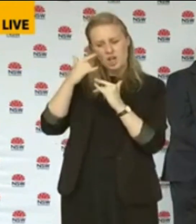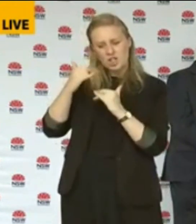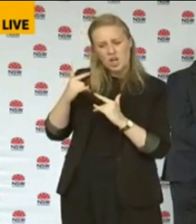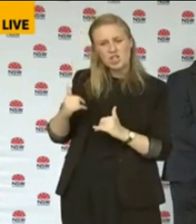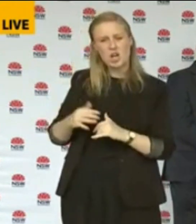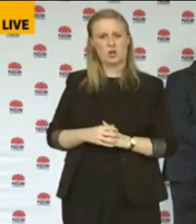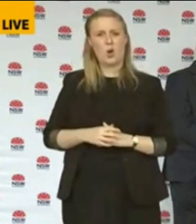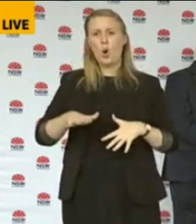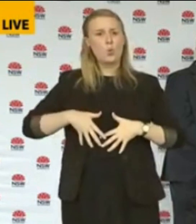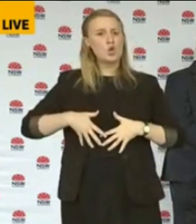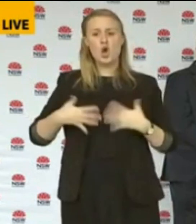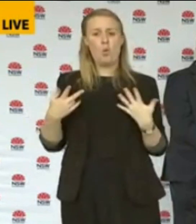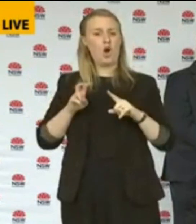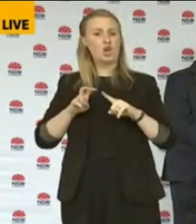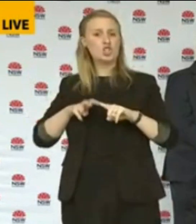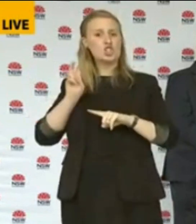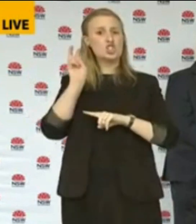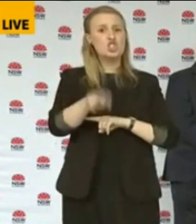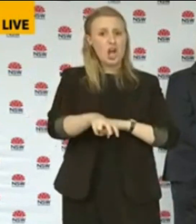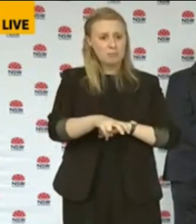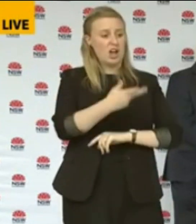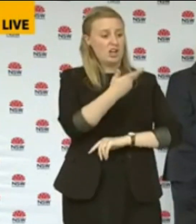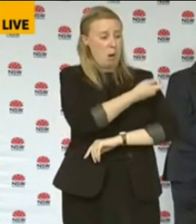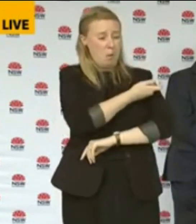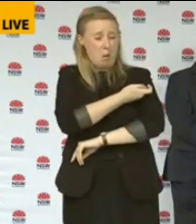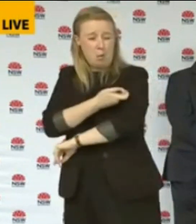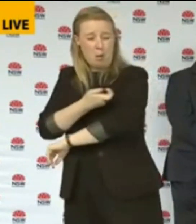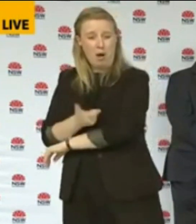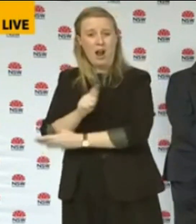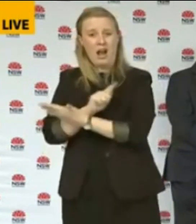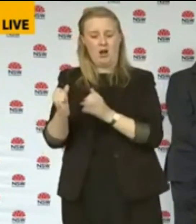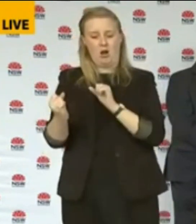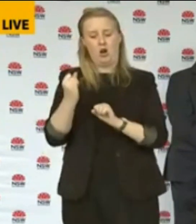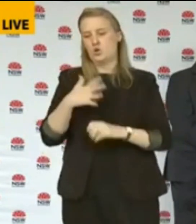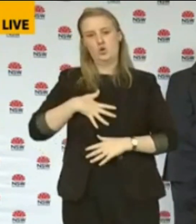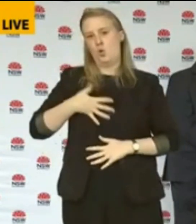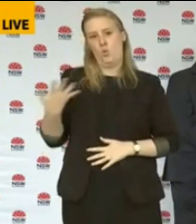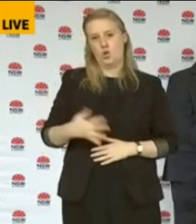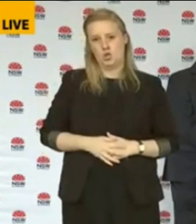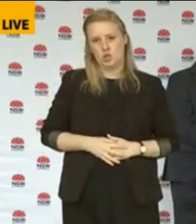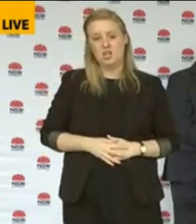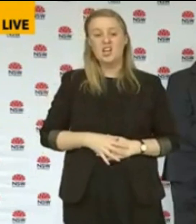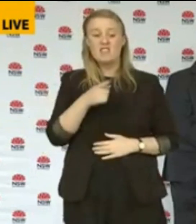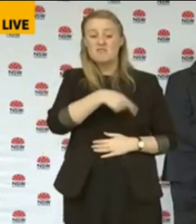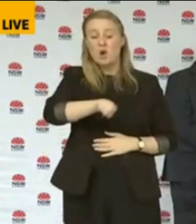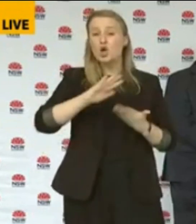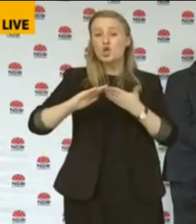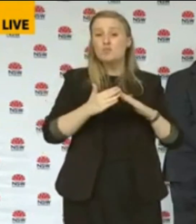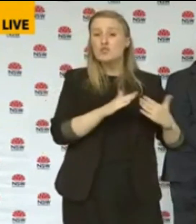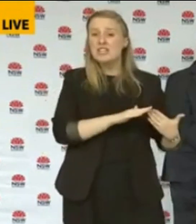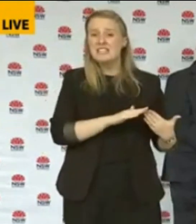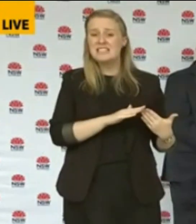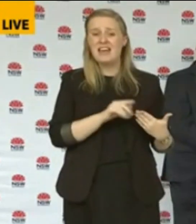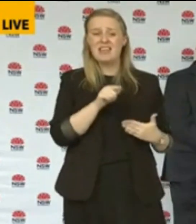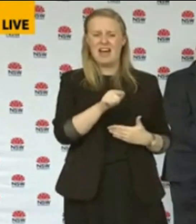What we don't want to see is a rushed decision where actually the community take-up may be you know, on the low end. And the truth is, and I saw some news this morning, it